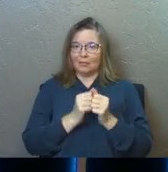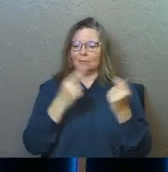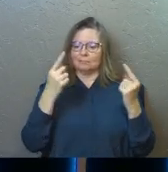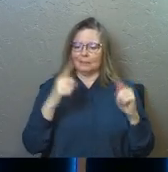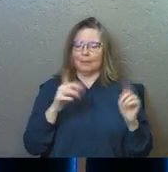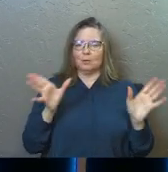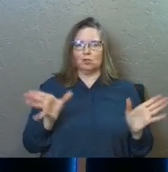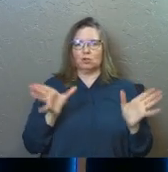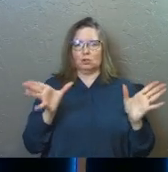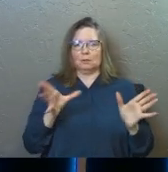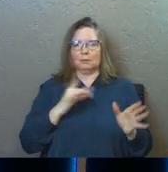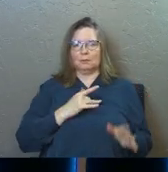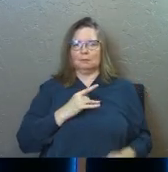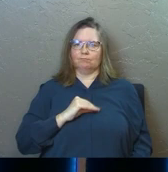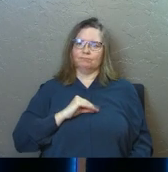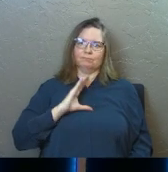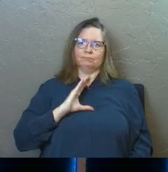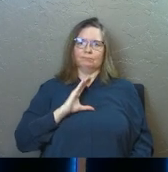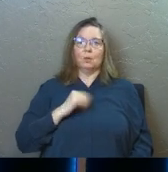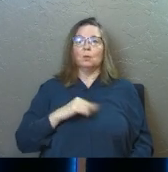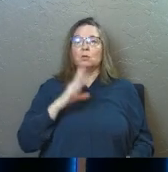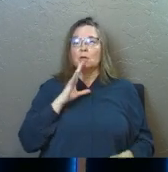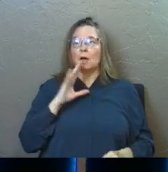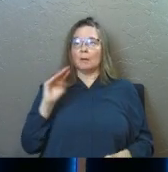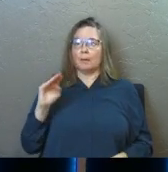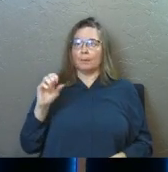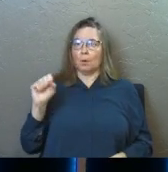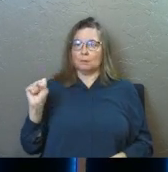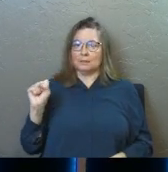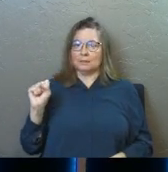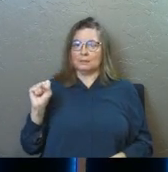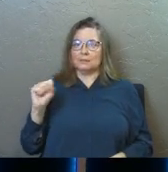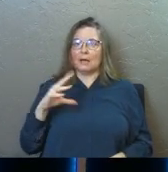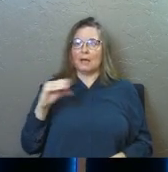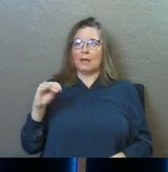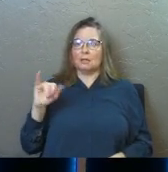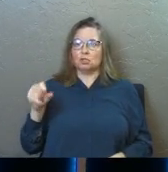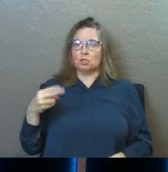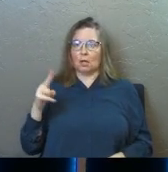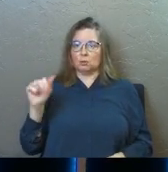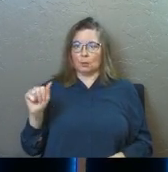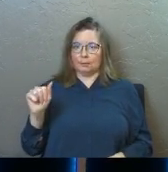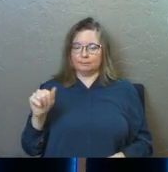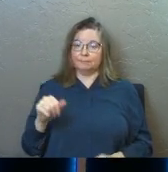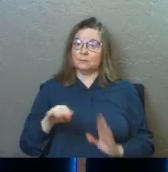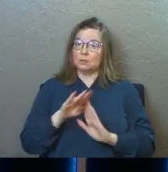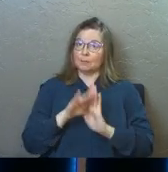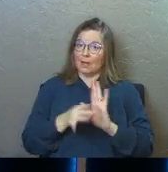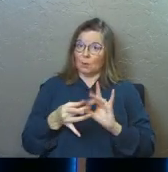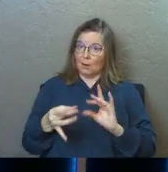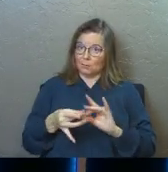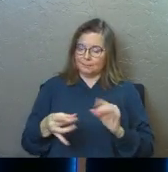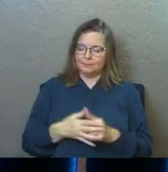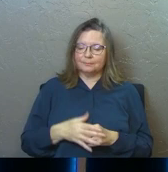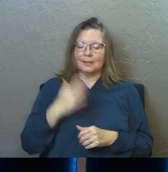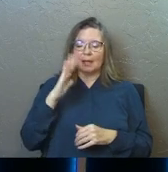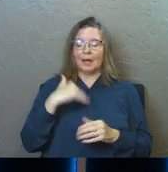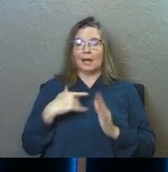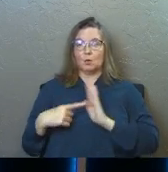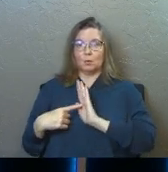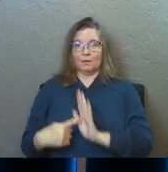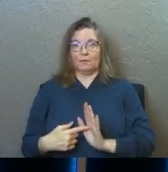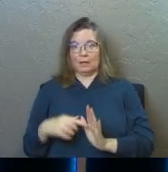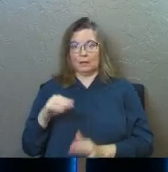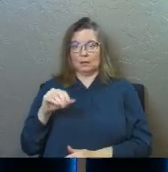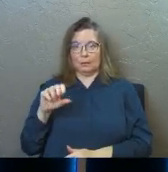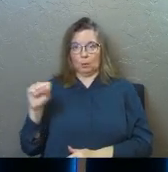encouragement. We're going to talk about Moses and Joshua, throwing it back to the Old Testament. So some background on this. God has revealed